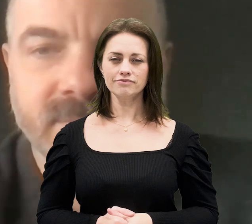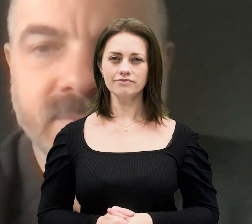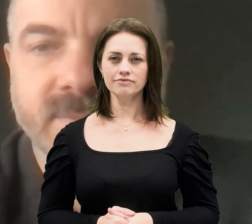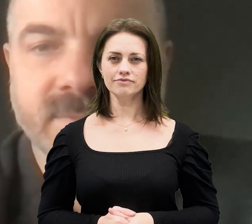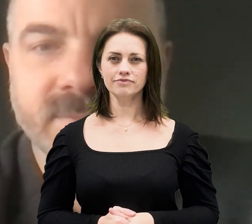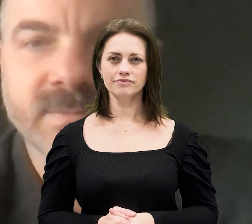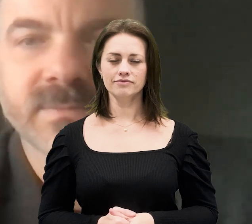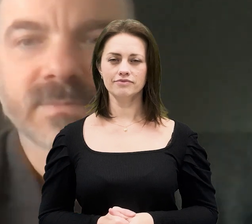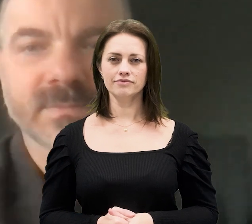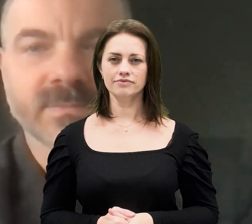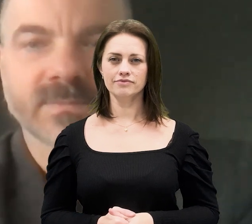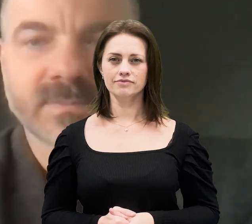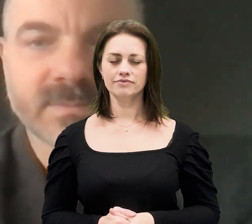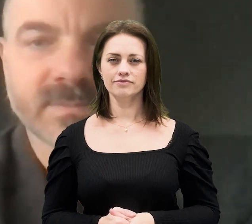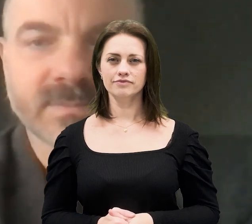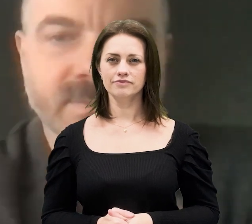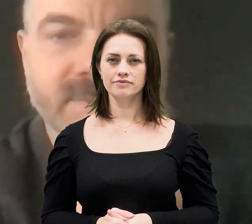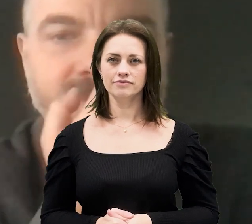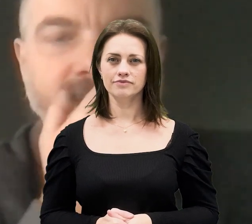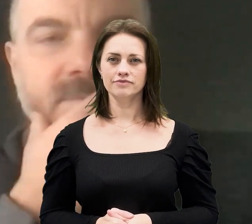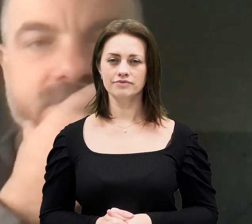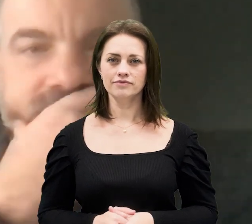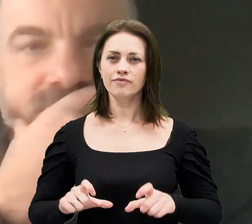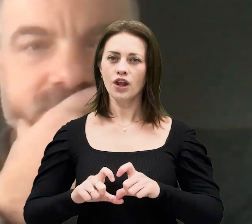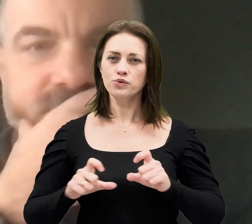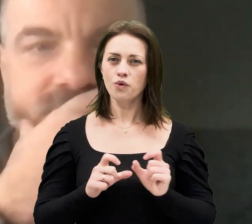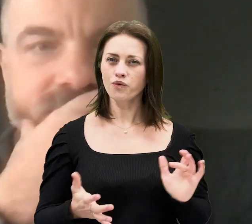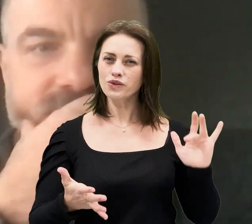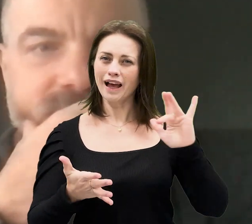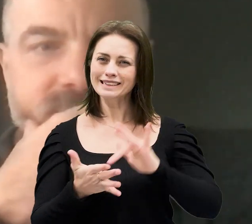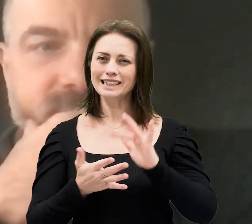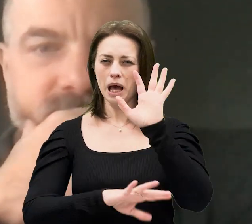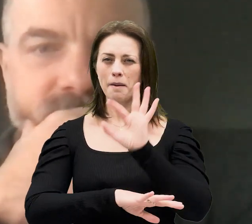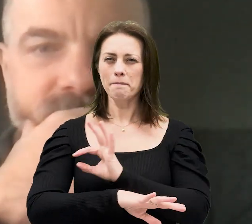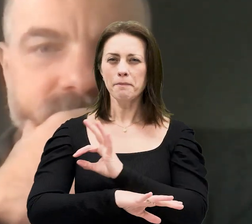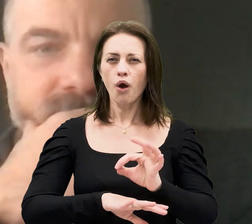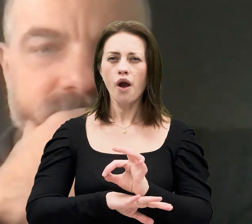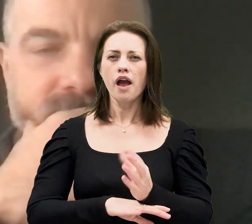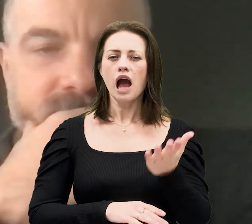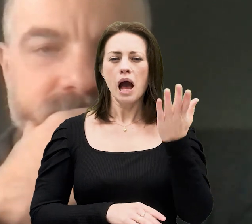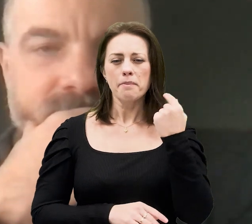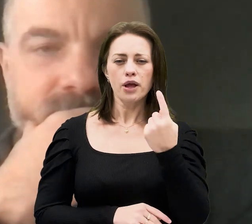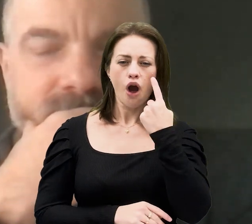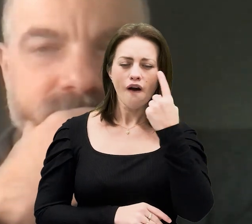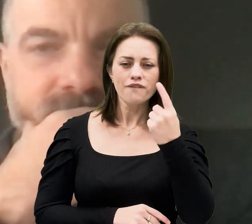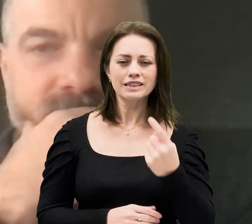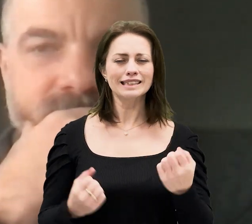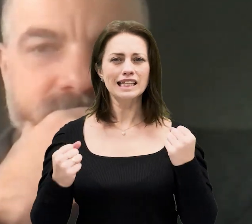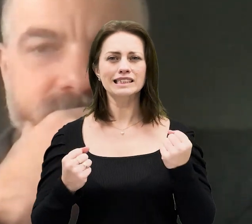education. While implementing project goals, we recognized the power of stories